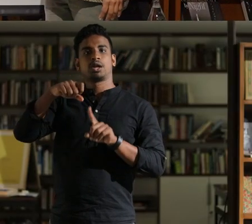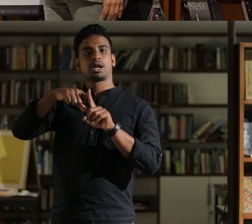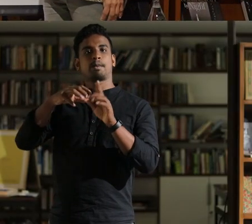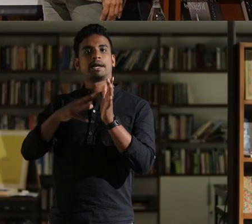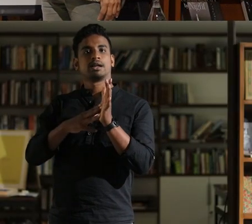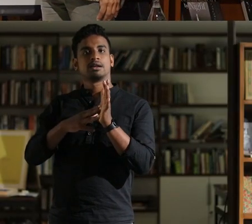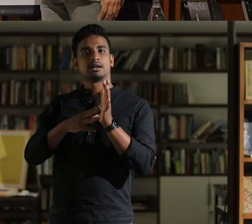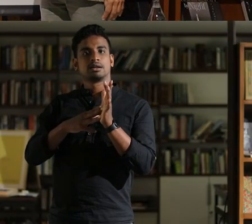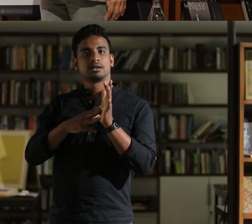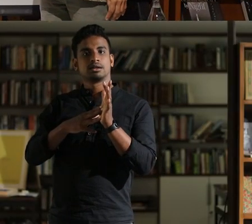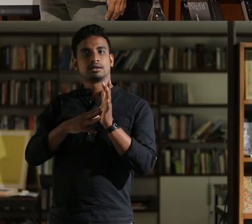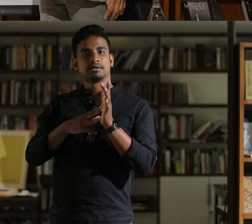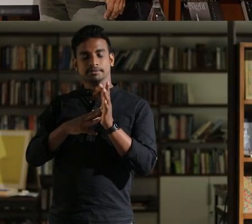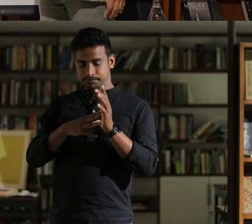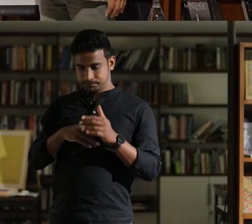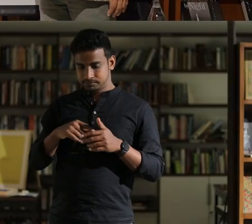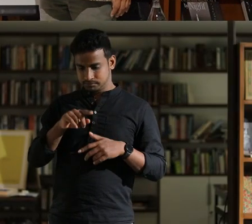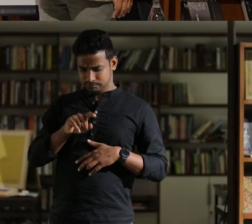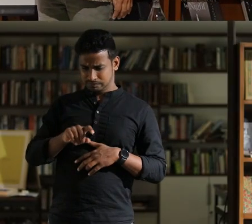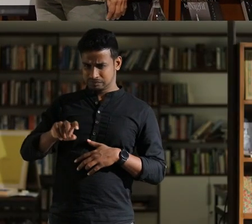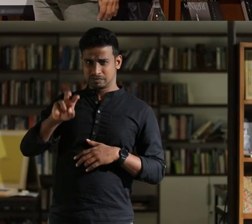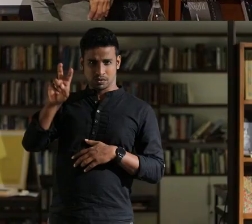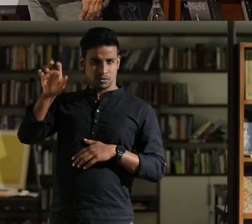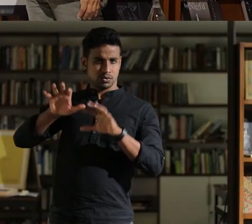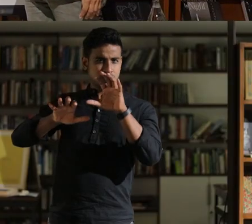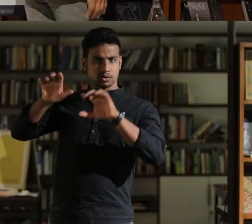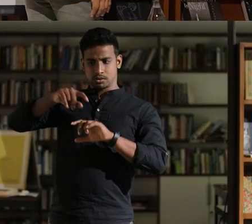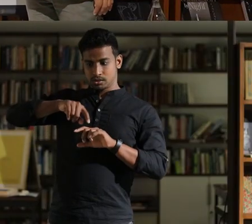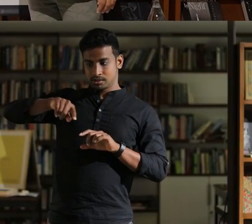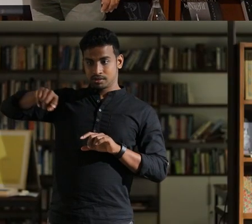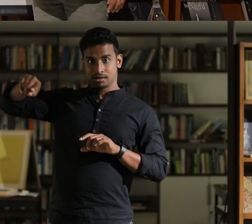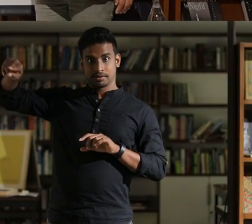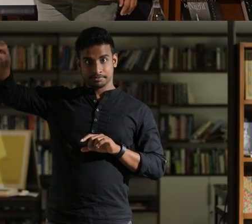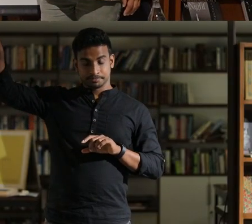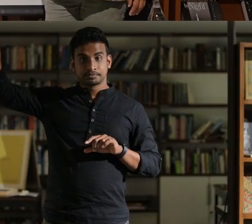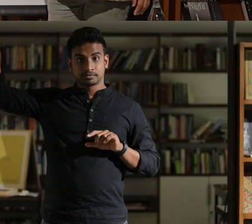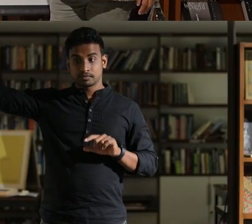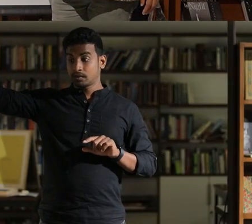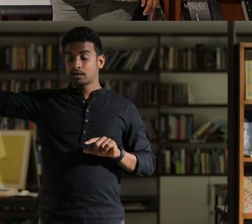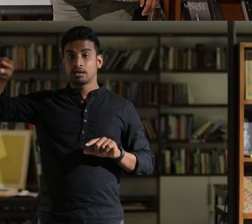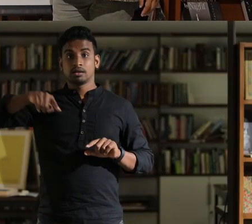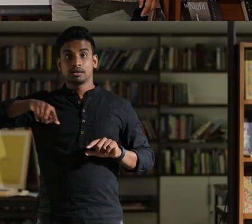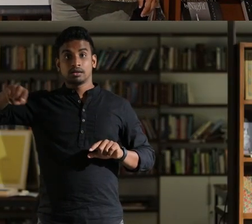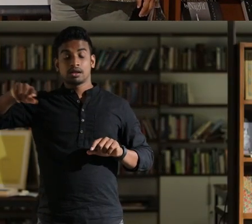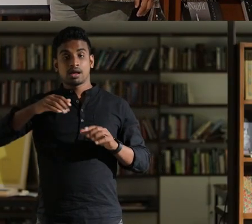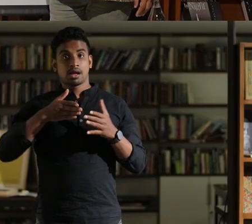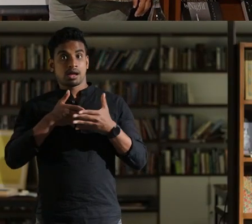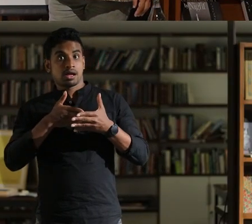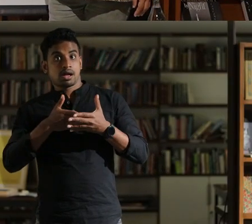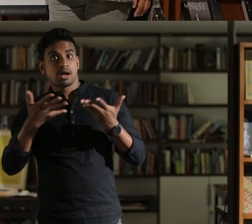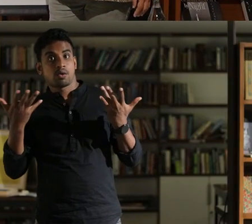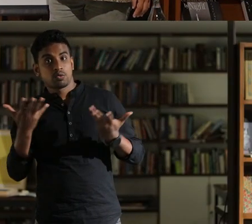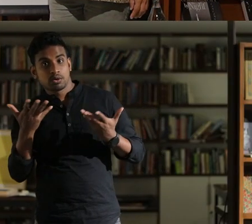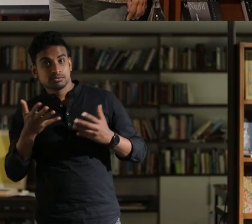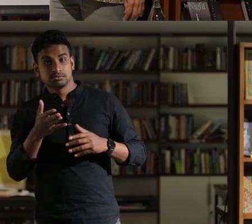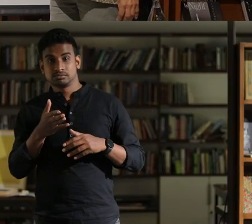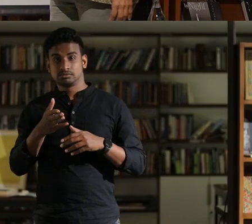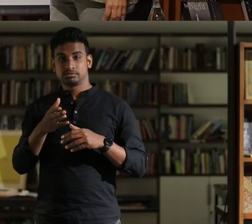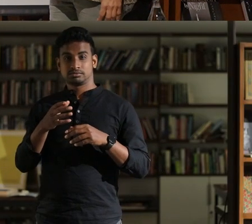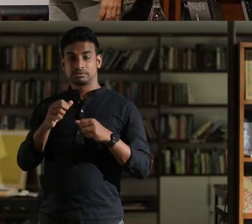they kind of came across all kinds. If you can read this, you'll get a sense of what kind of travel they were